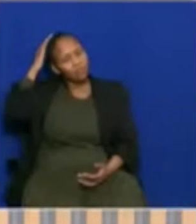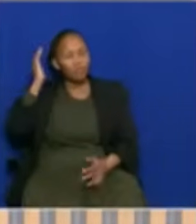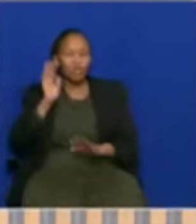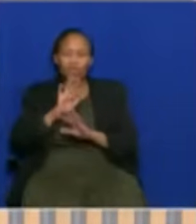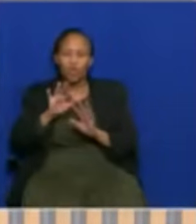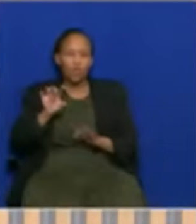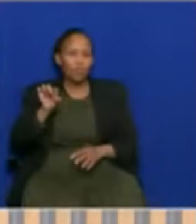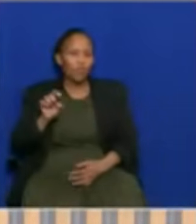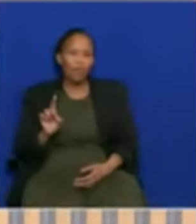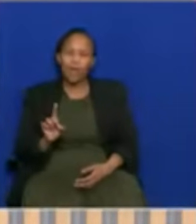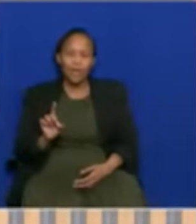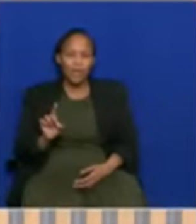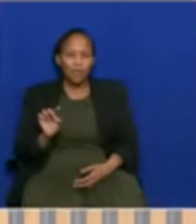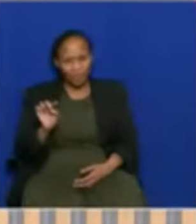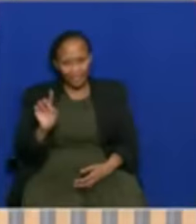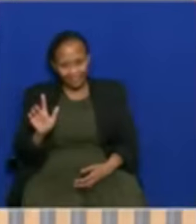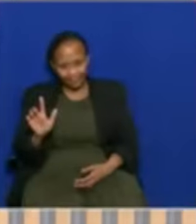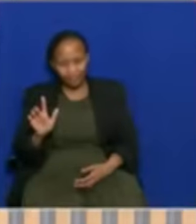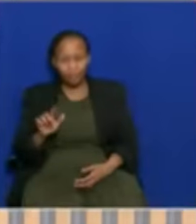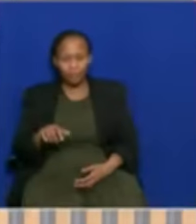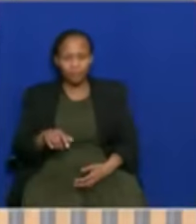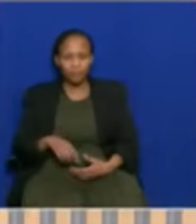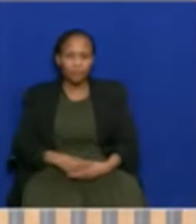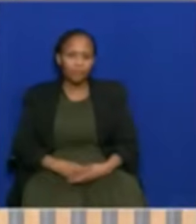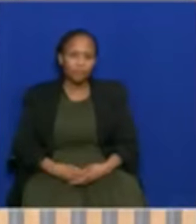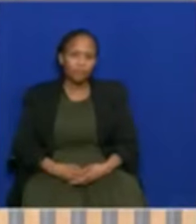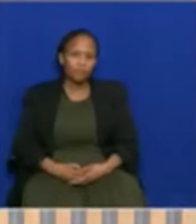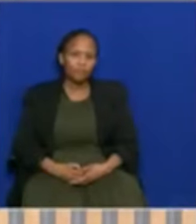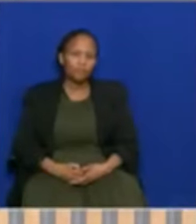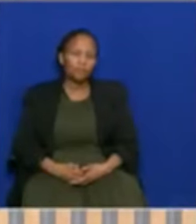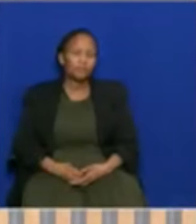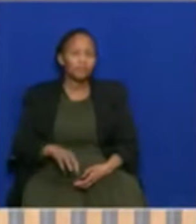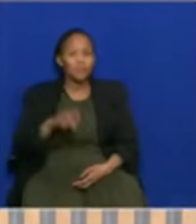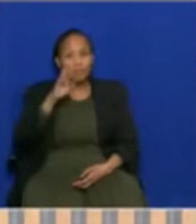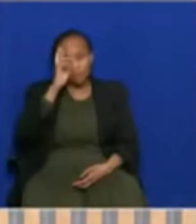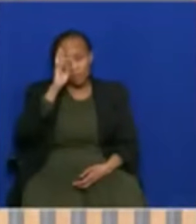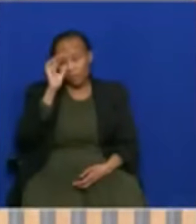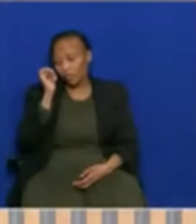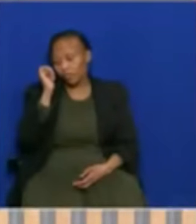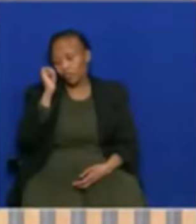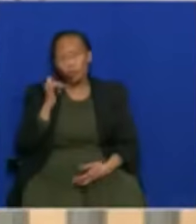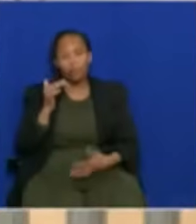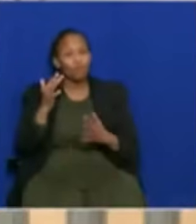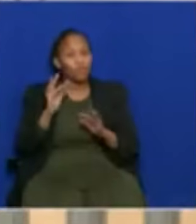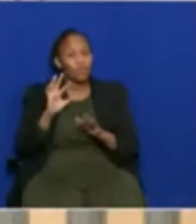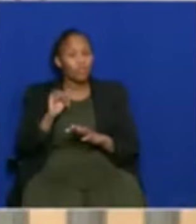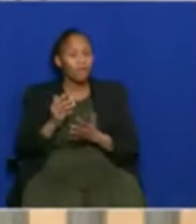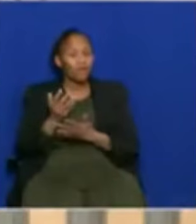And you recall yesterday the engagement you had with